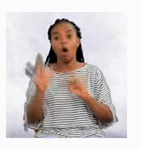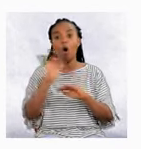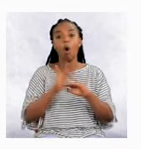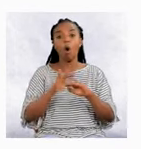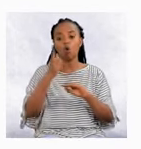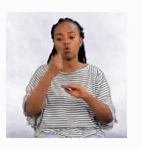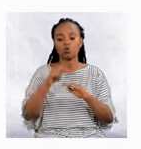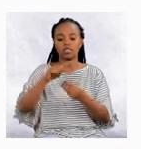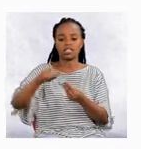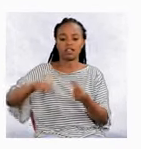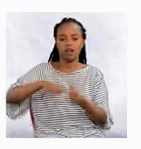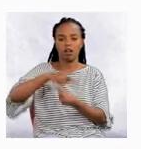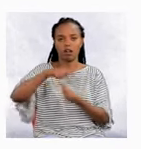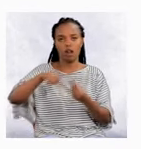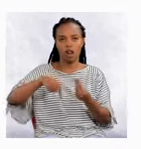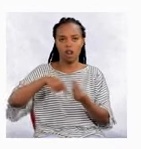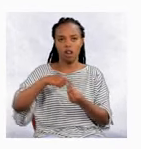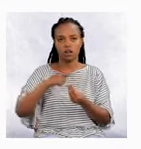circle.